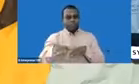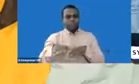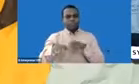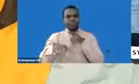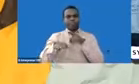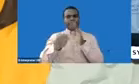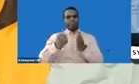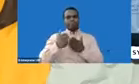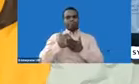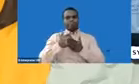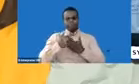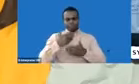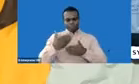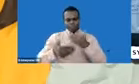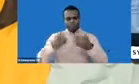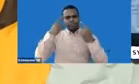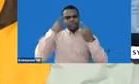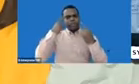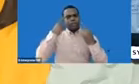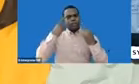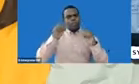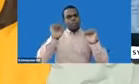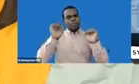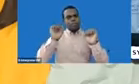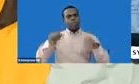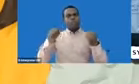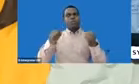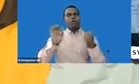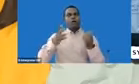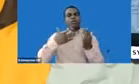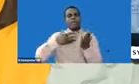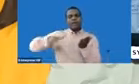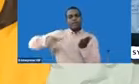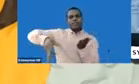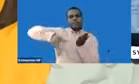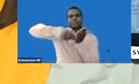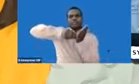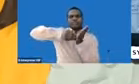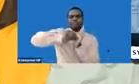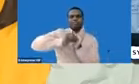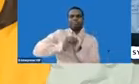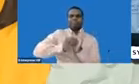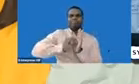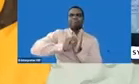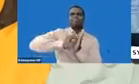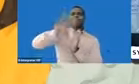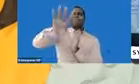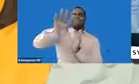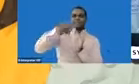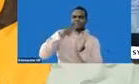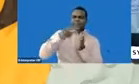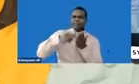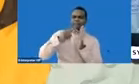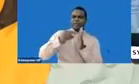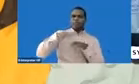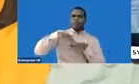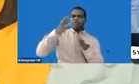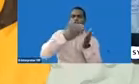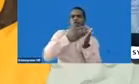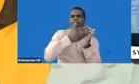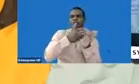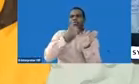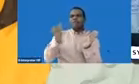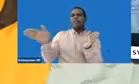of opening more doors at least to the users. So I have provided direct links to the toolkit and the repository in the